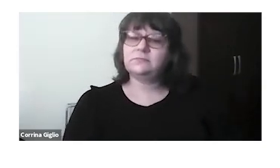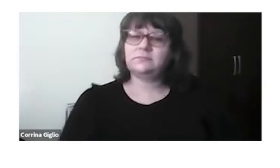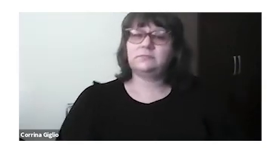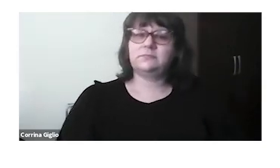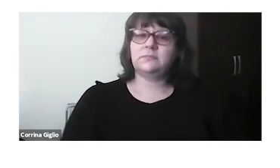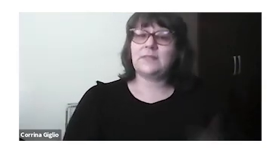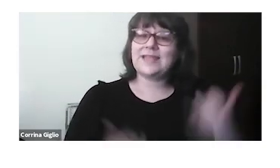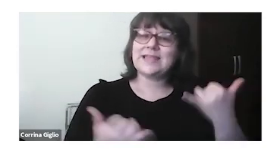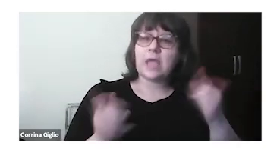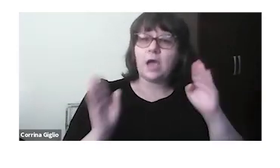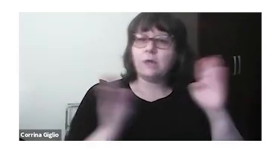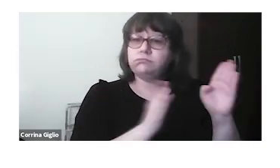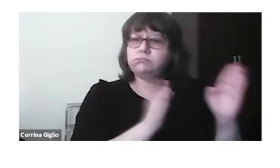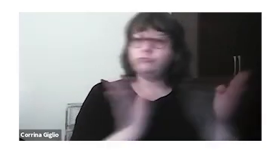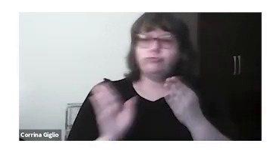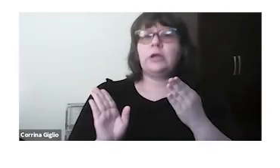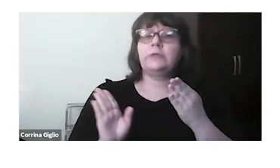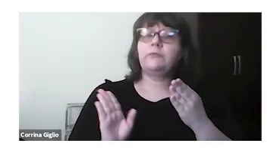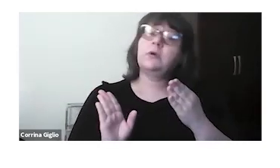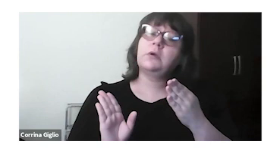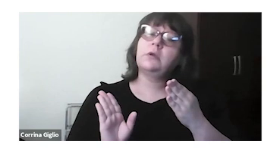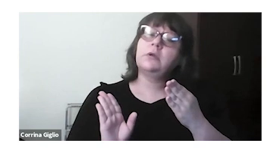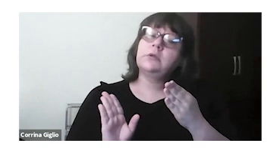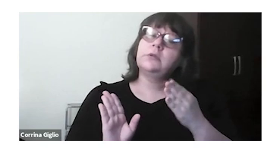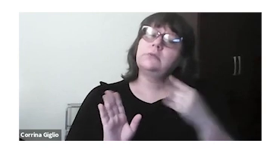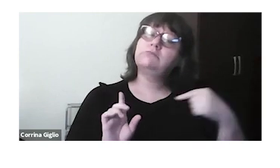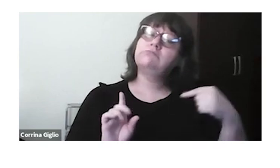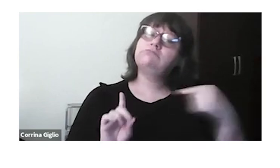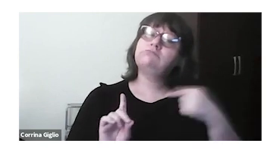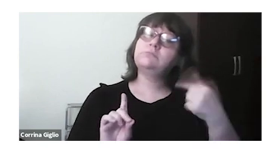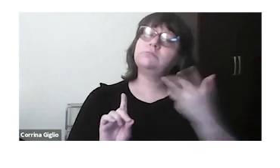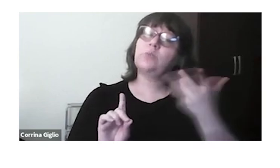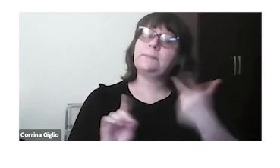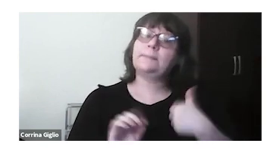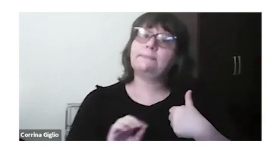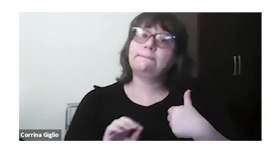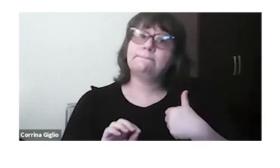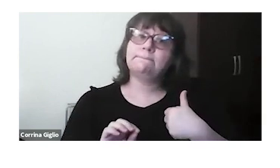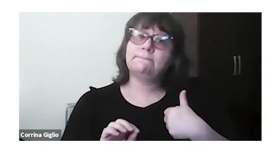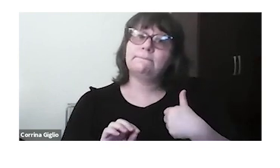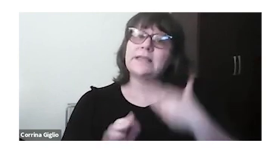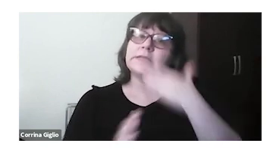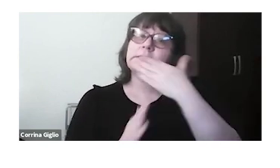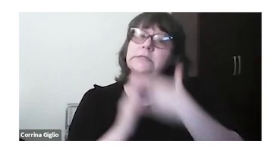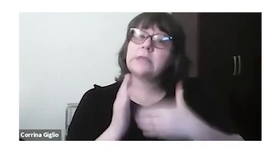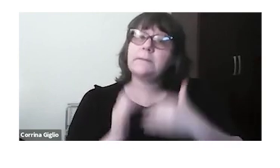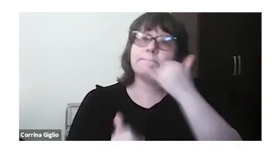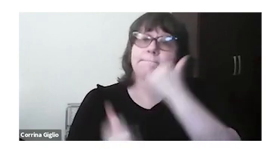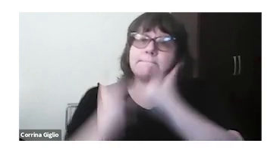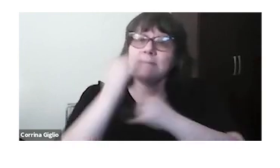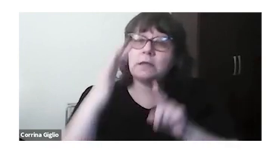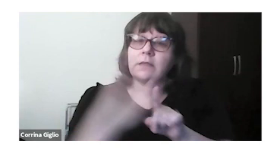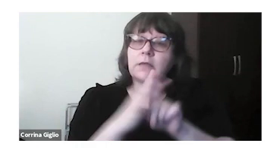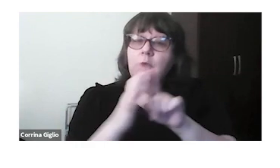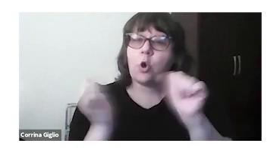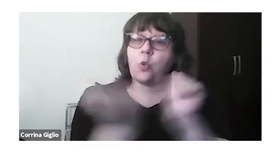So now we want to transition a little bit, and we want to talk about some of the missteps that have happened within